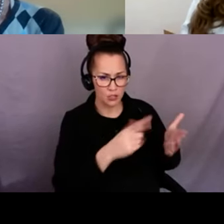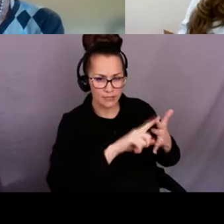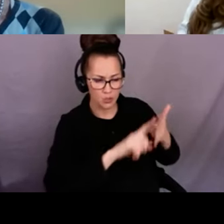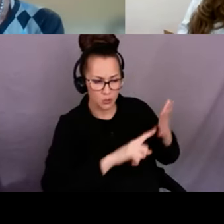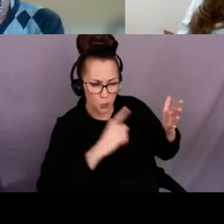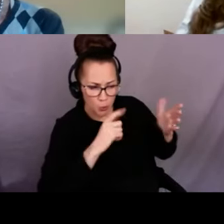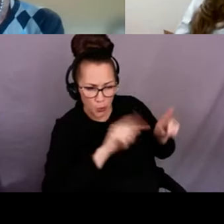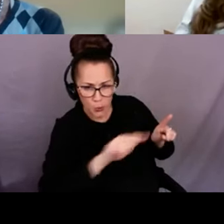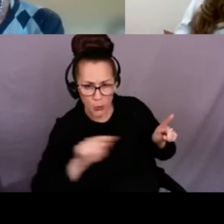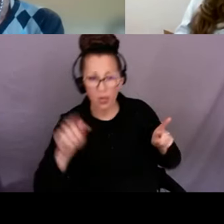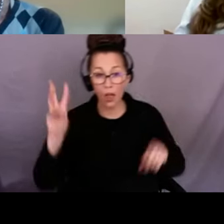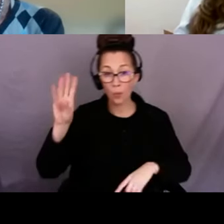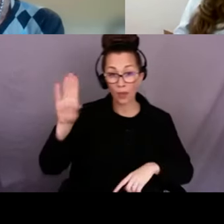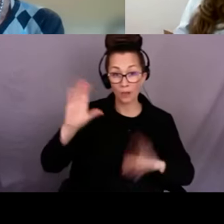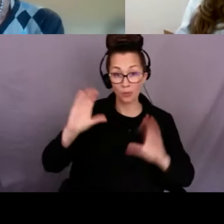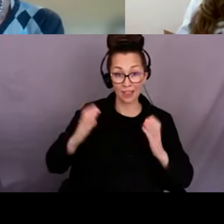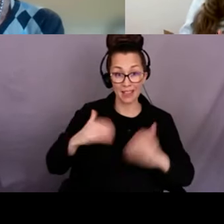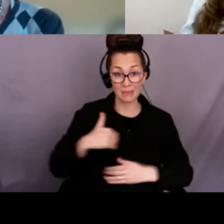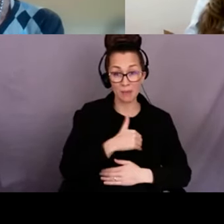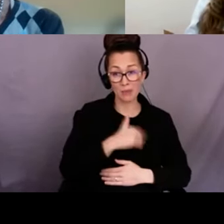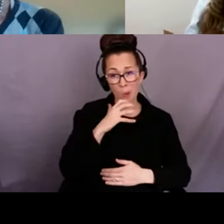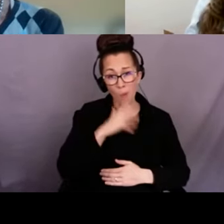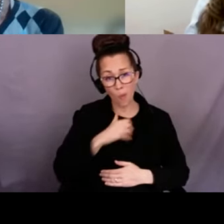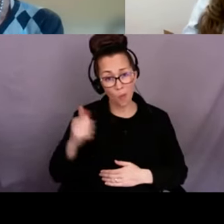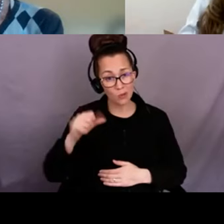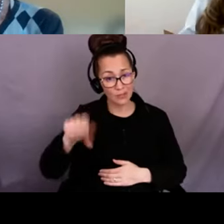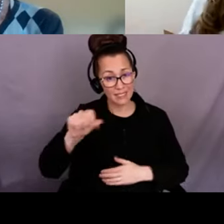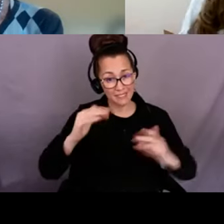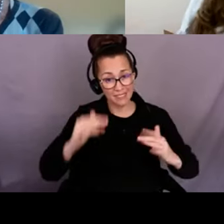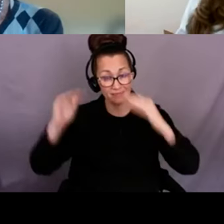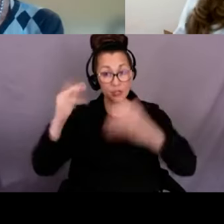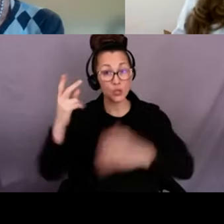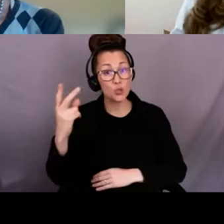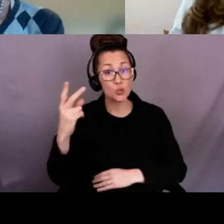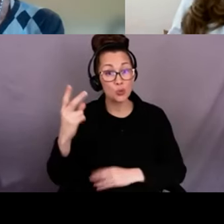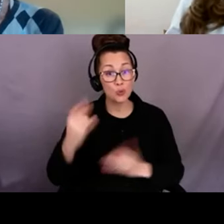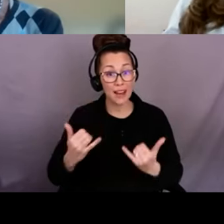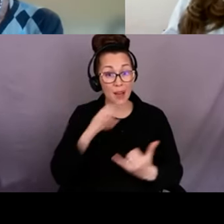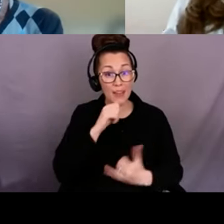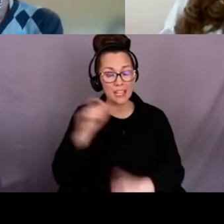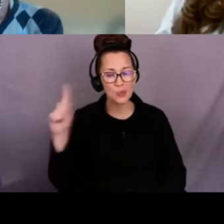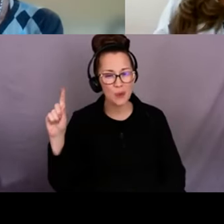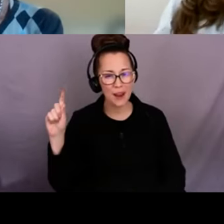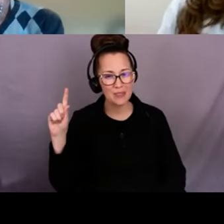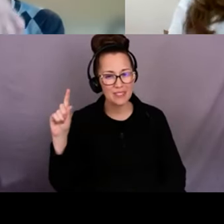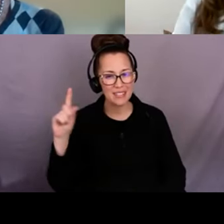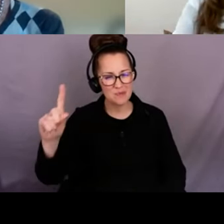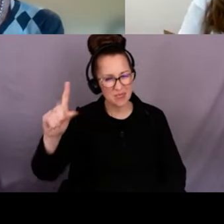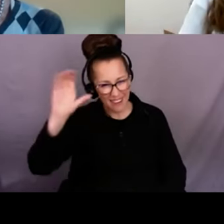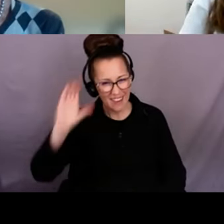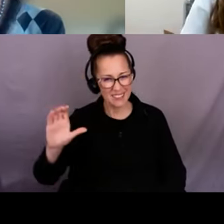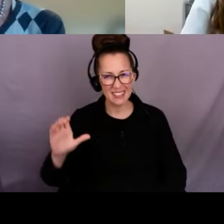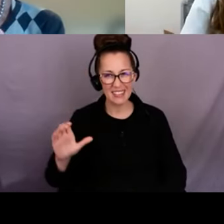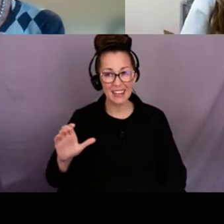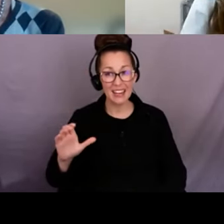Willowbrook class members are definitely an aging population. We have two class members who are currently 100 years old. And as an aside,